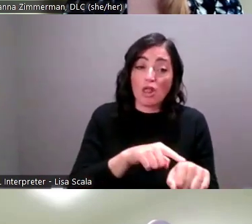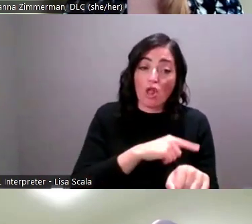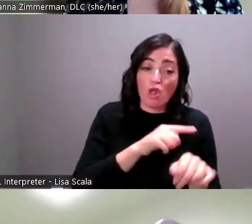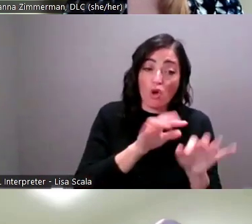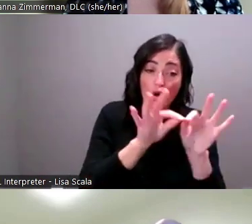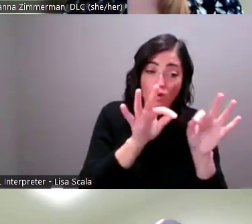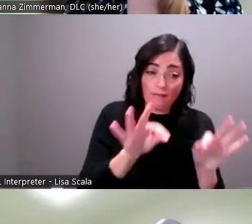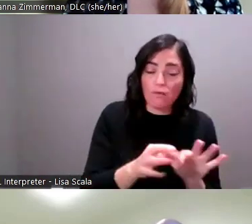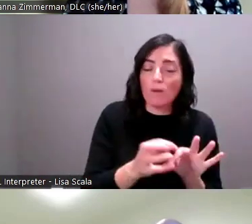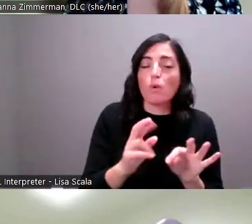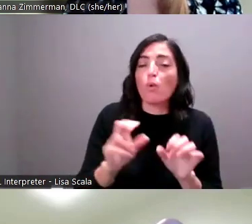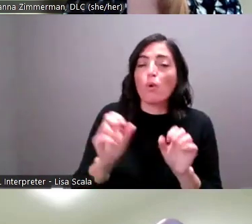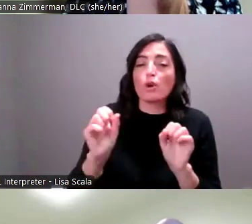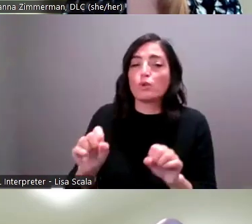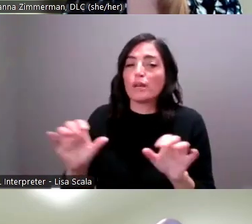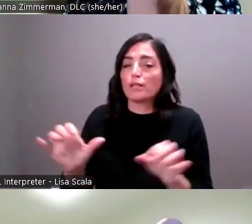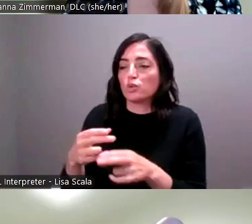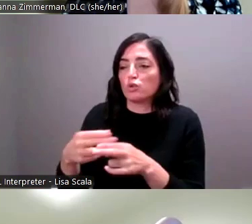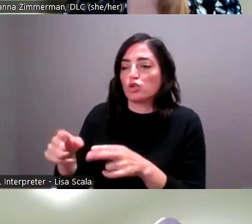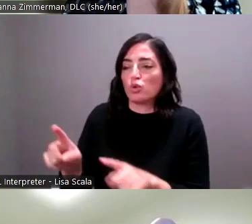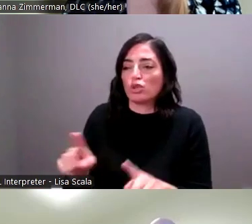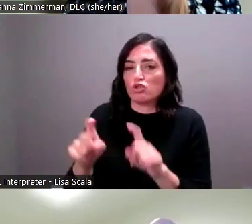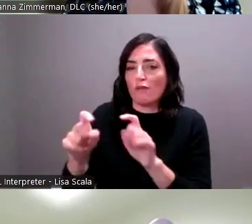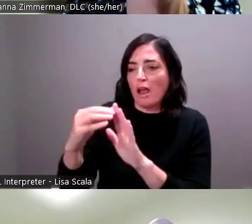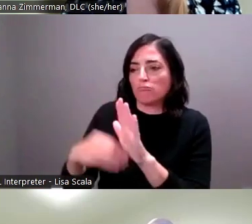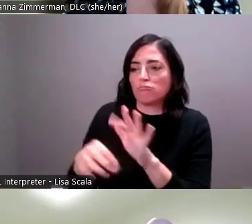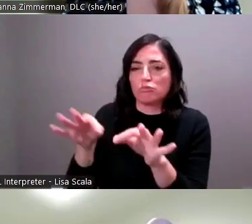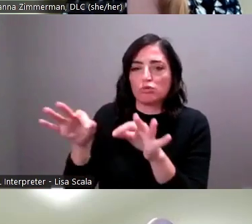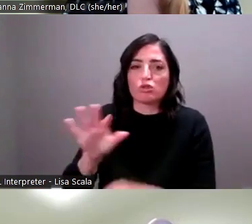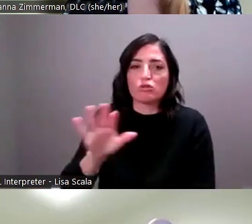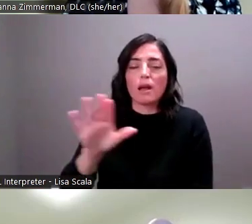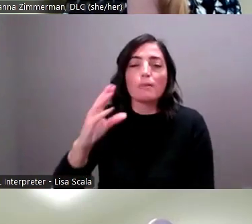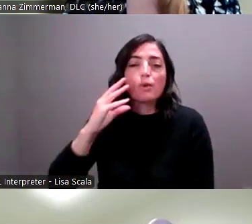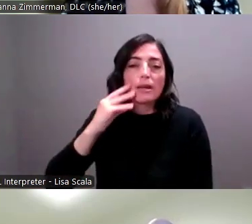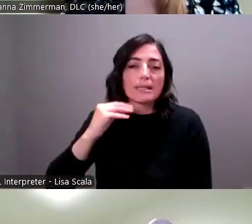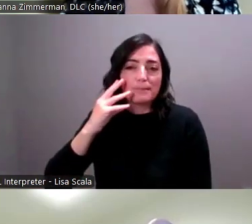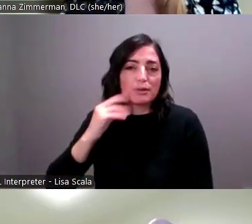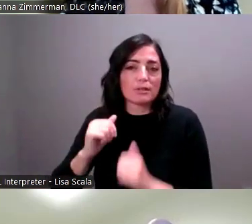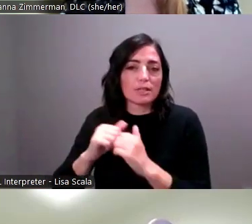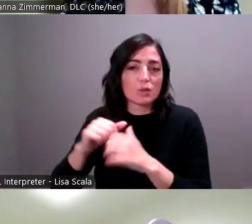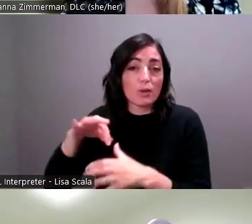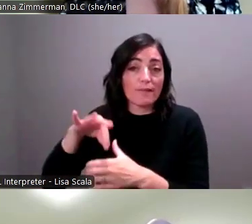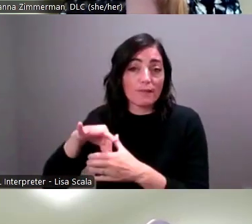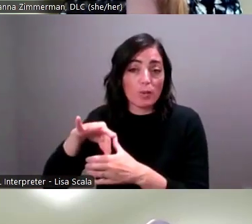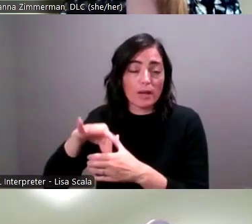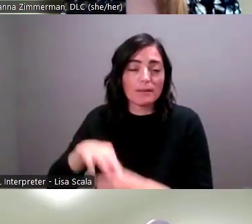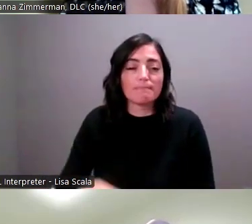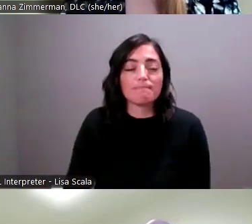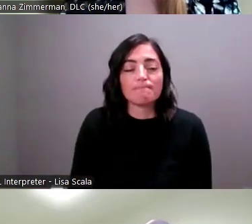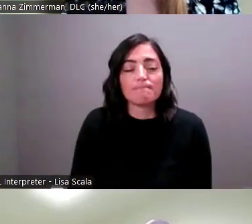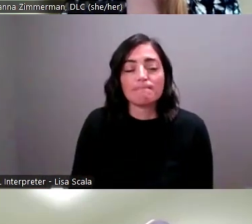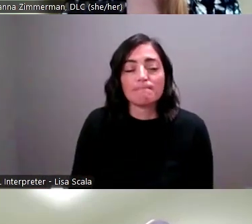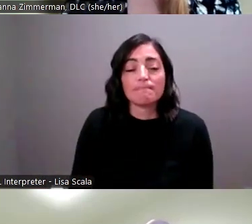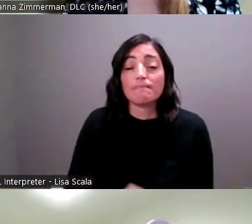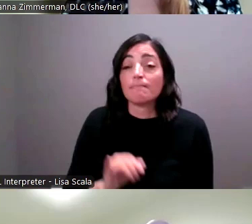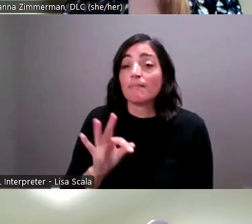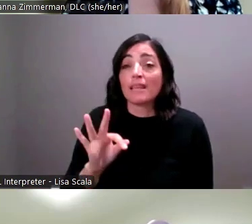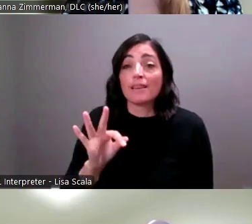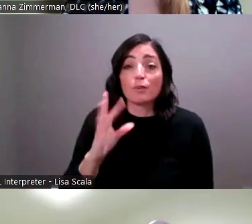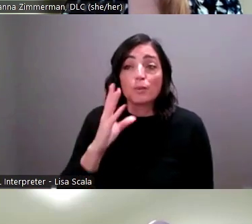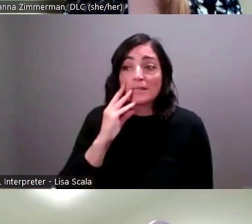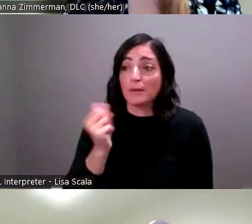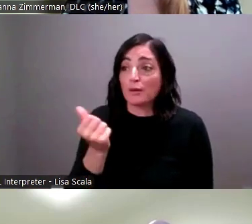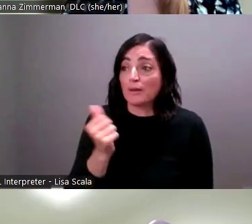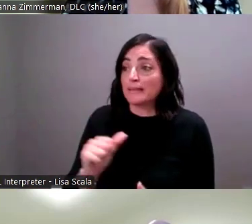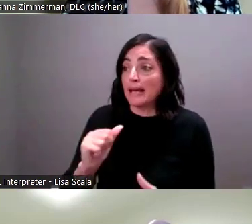fill out a short survey to just describe your experiences with voting. If you encounter any